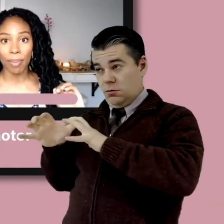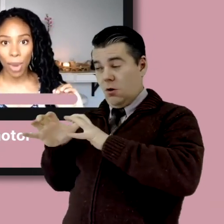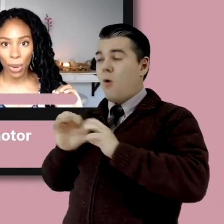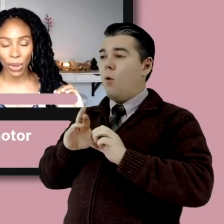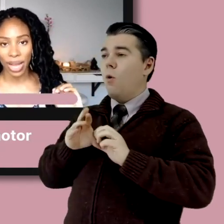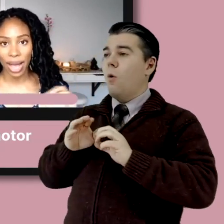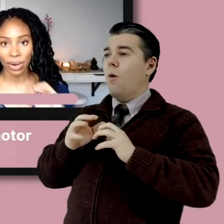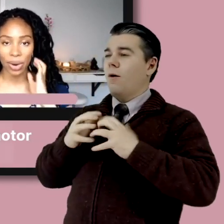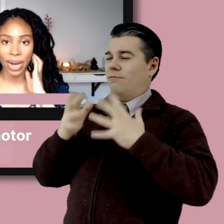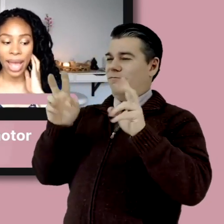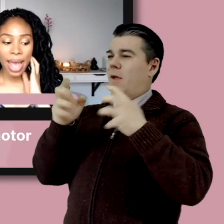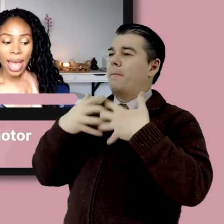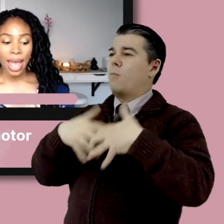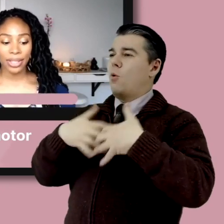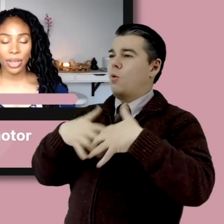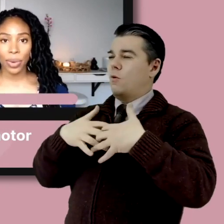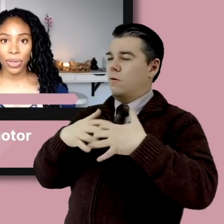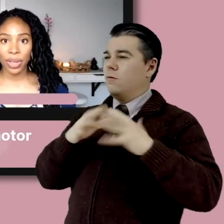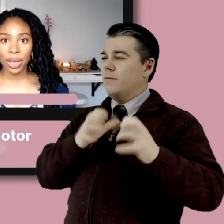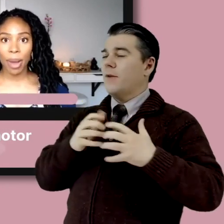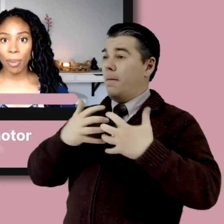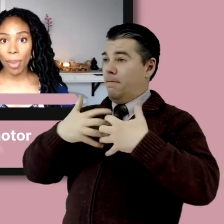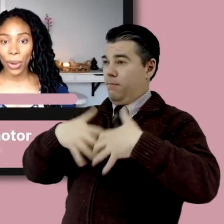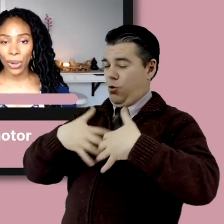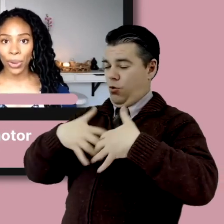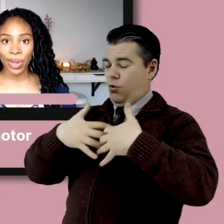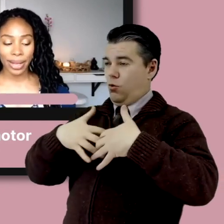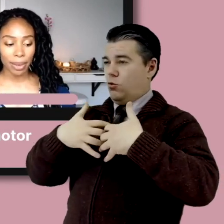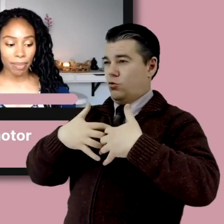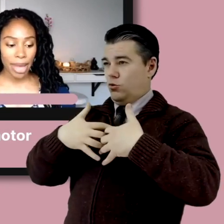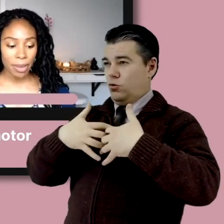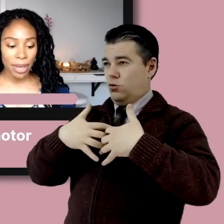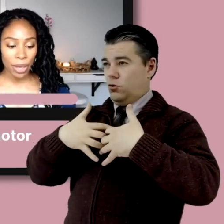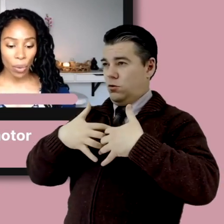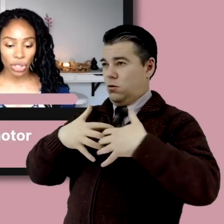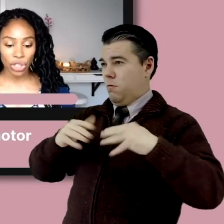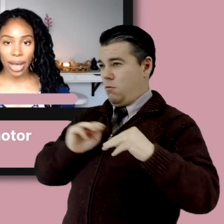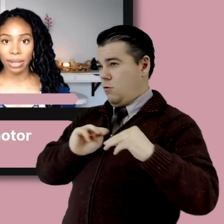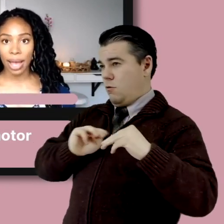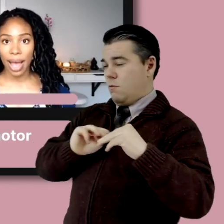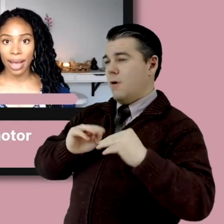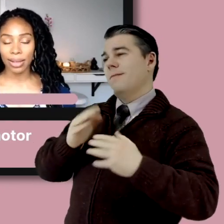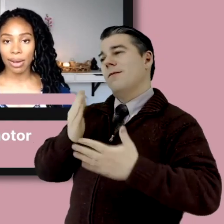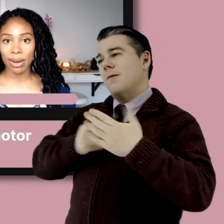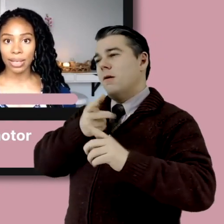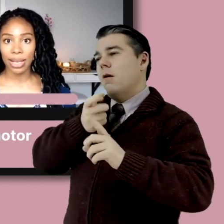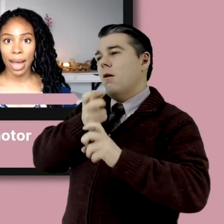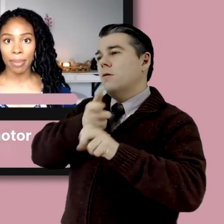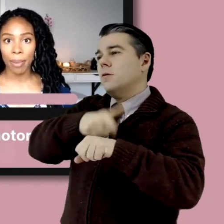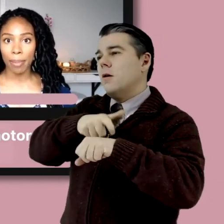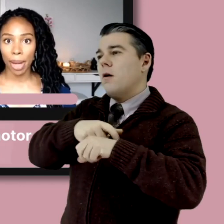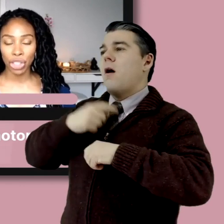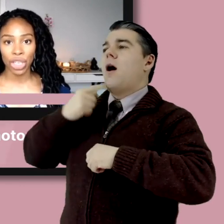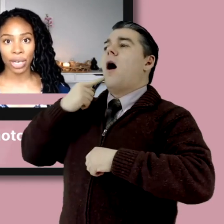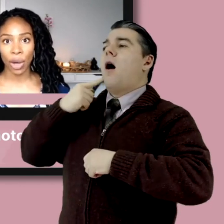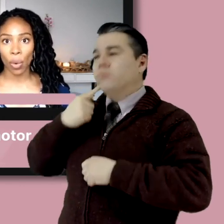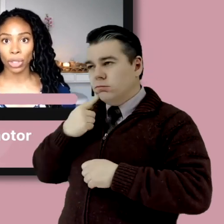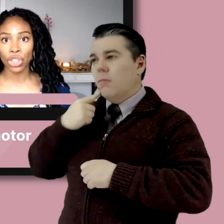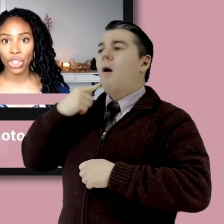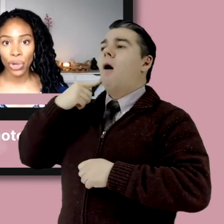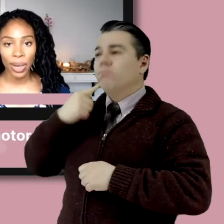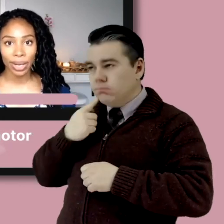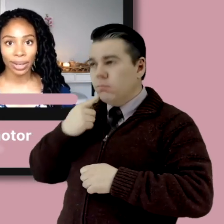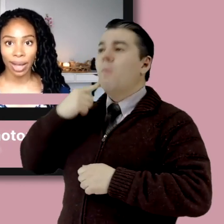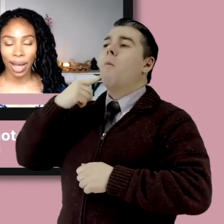a motor category. And so when you think about motor, like maybe your child has a hard time munching